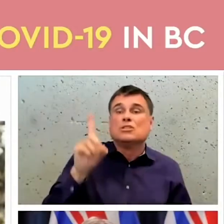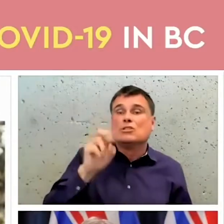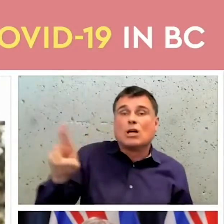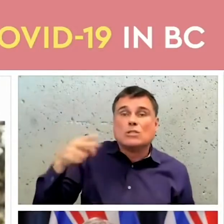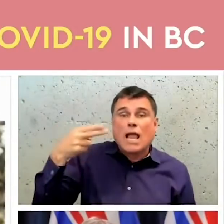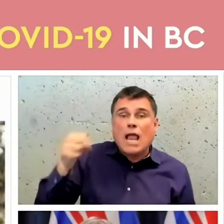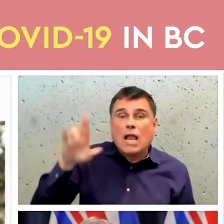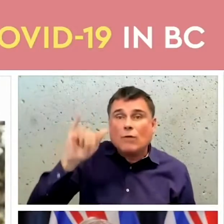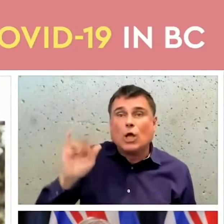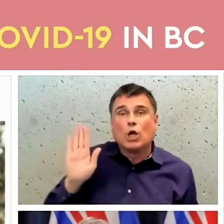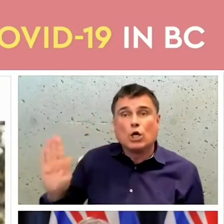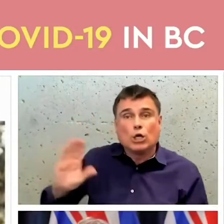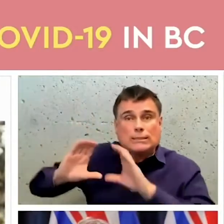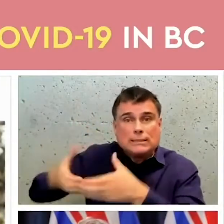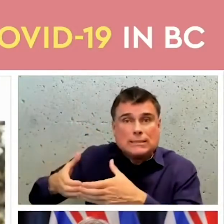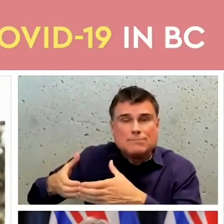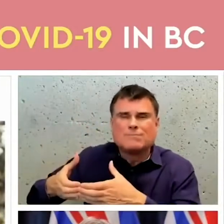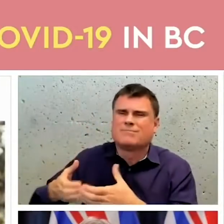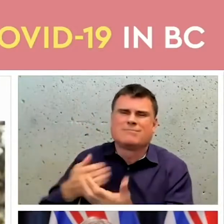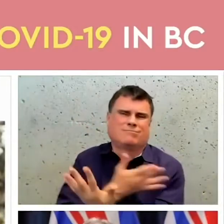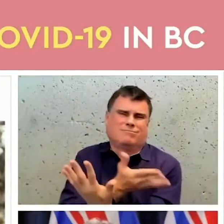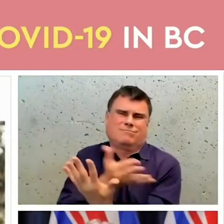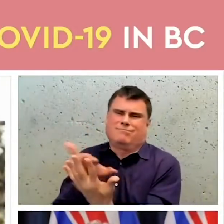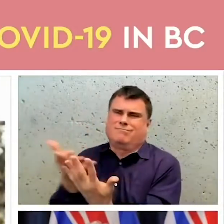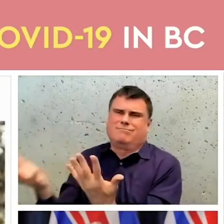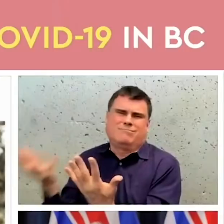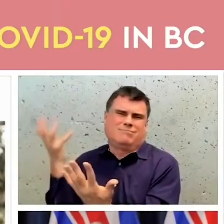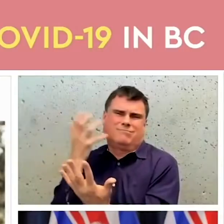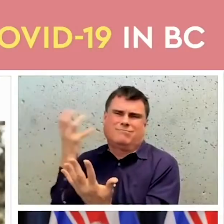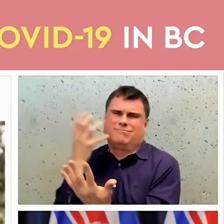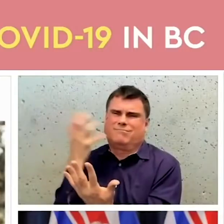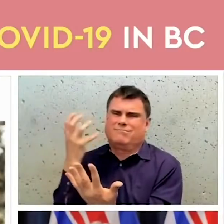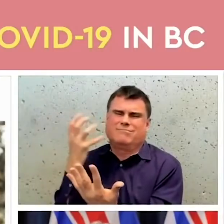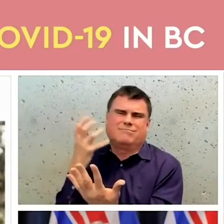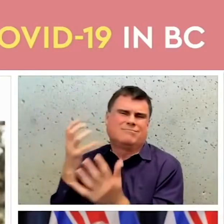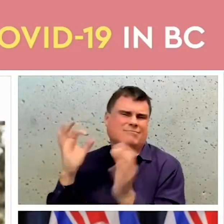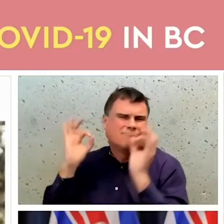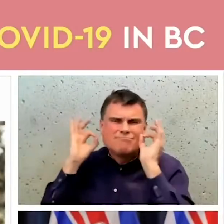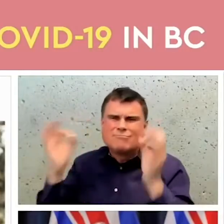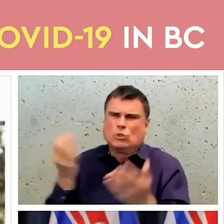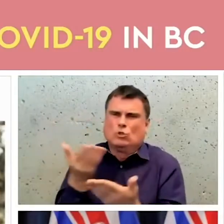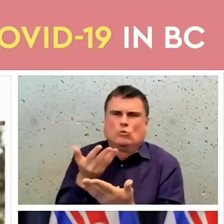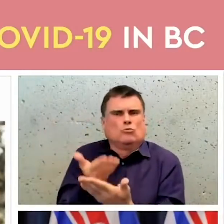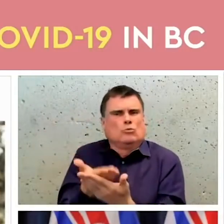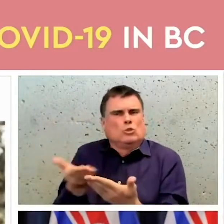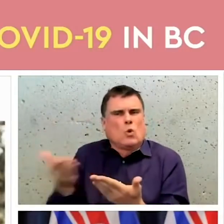as a resource for parents as they work through their decisions around their children.